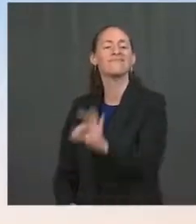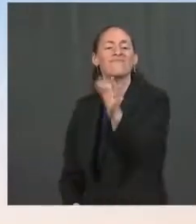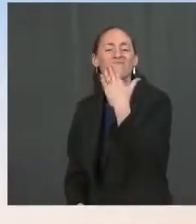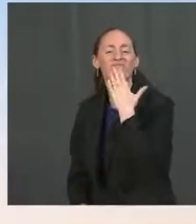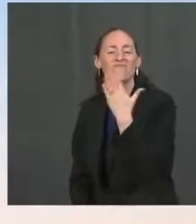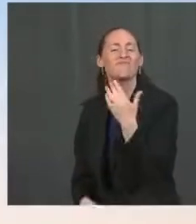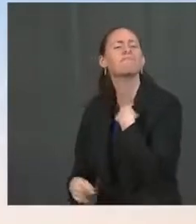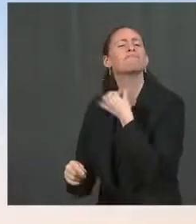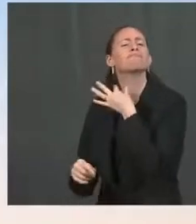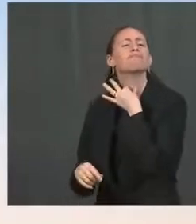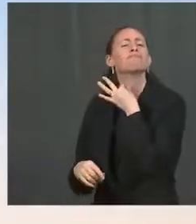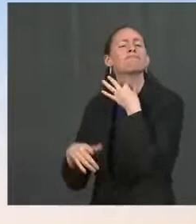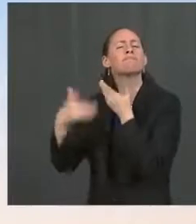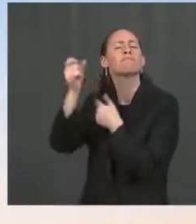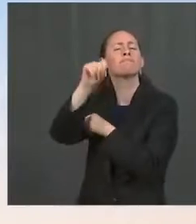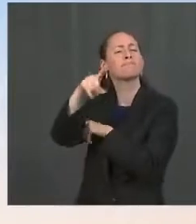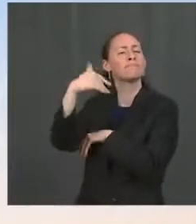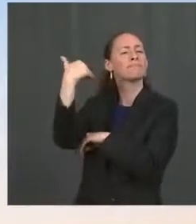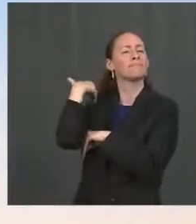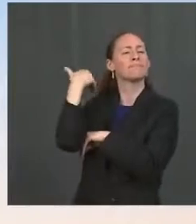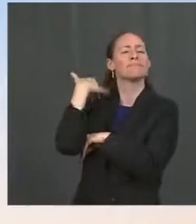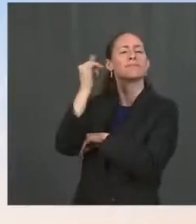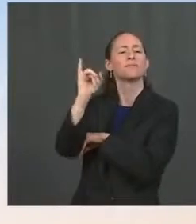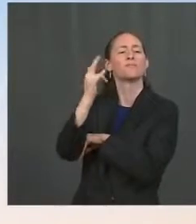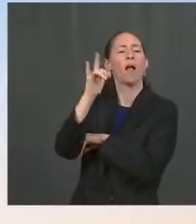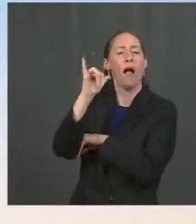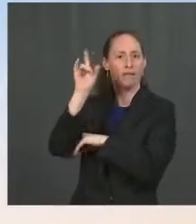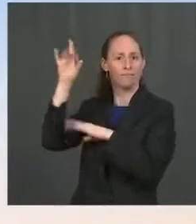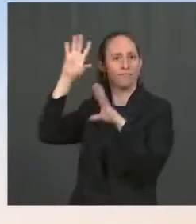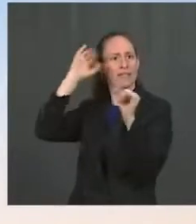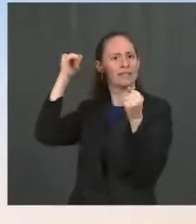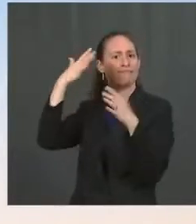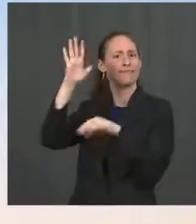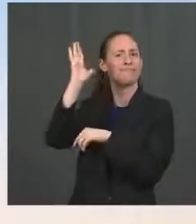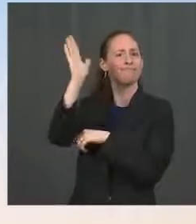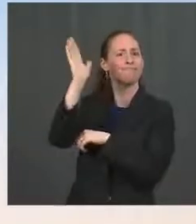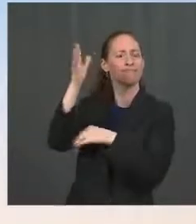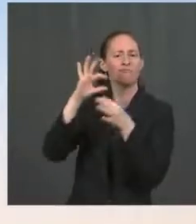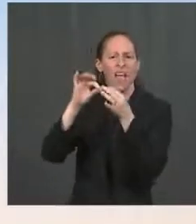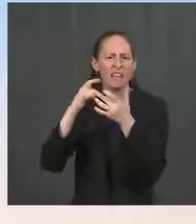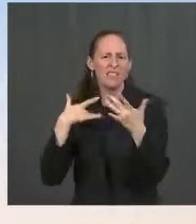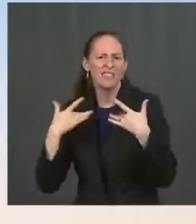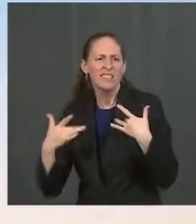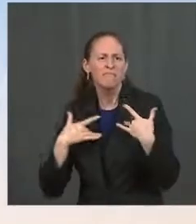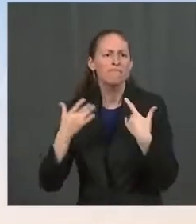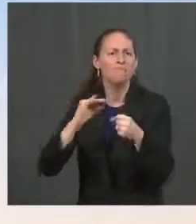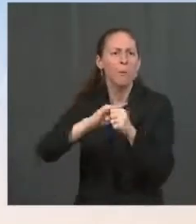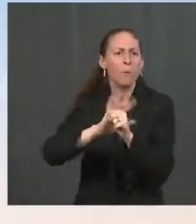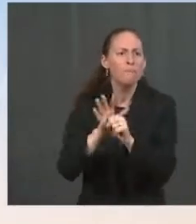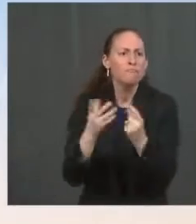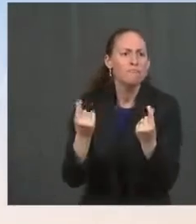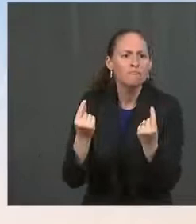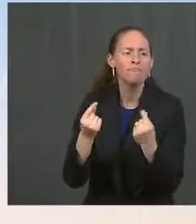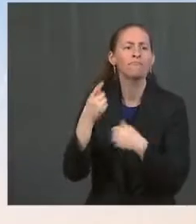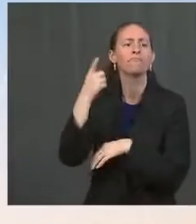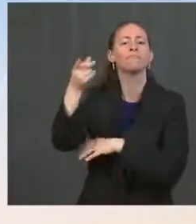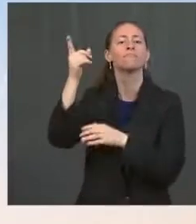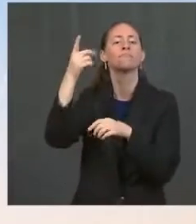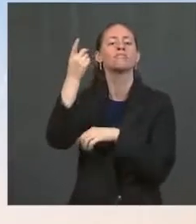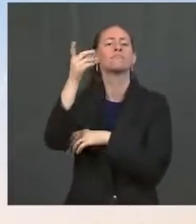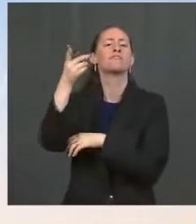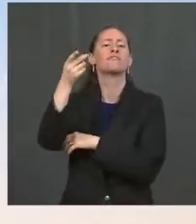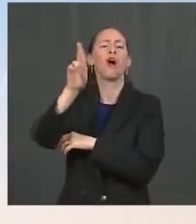declaring independence from COVID-19. We heard from Dr. Fauci. He said the U.S. doesn't have modestly good control over the